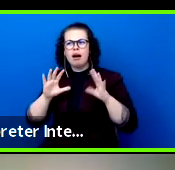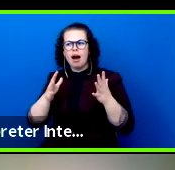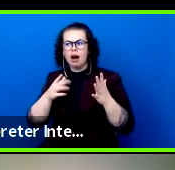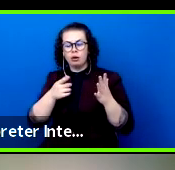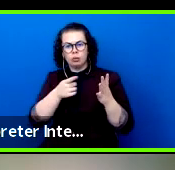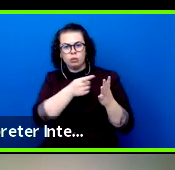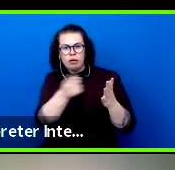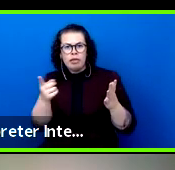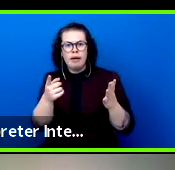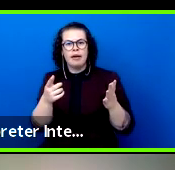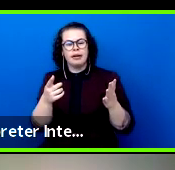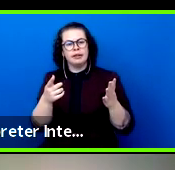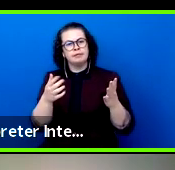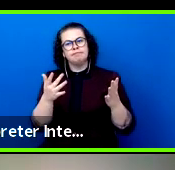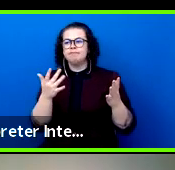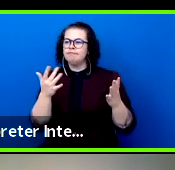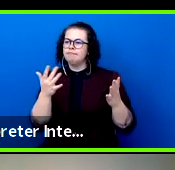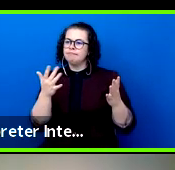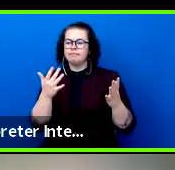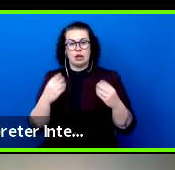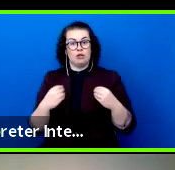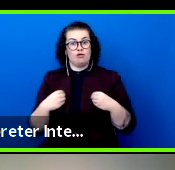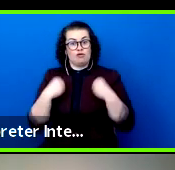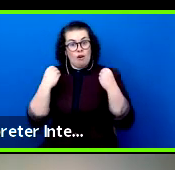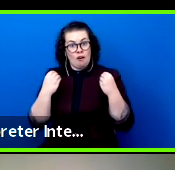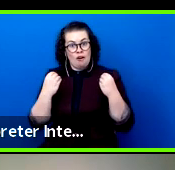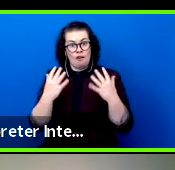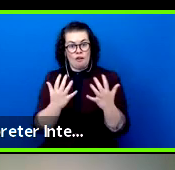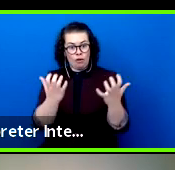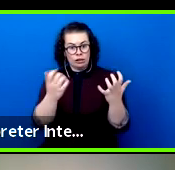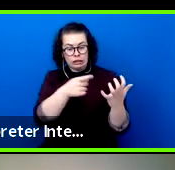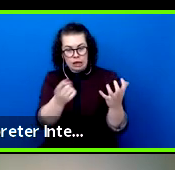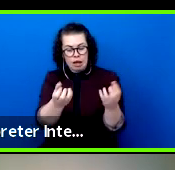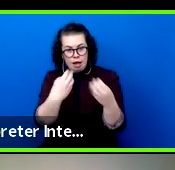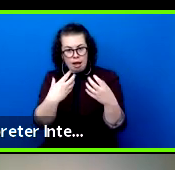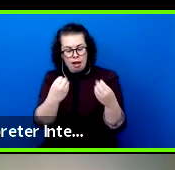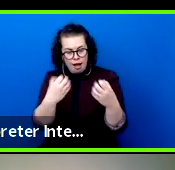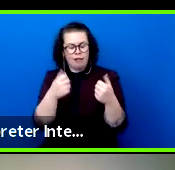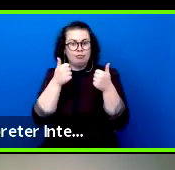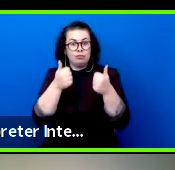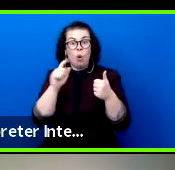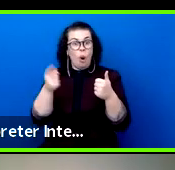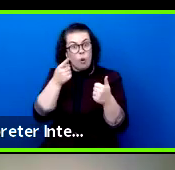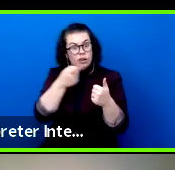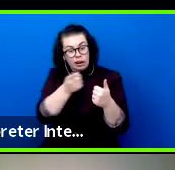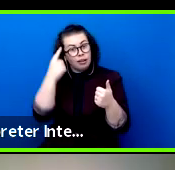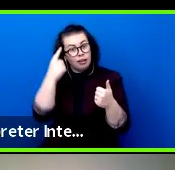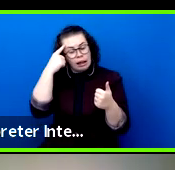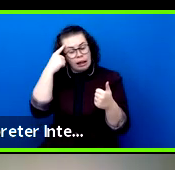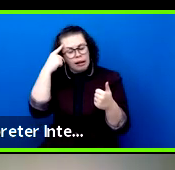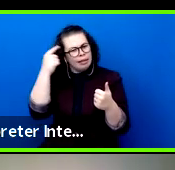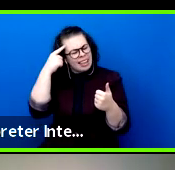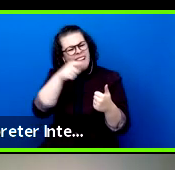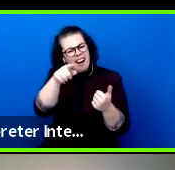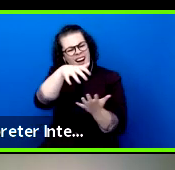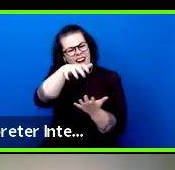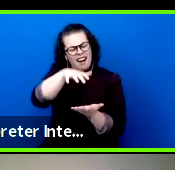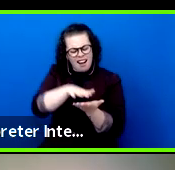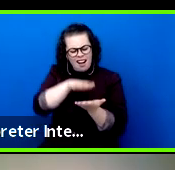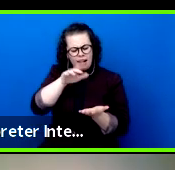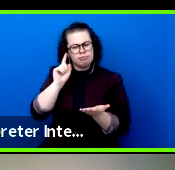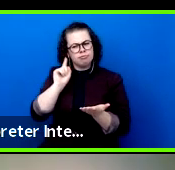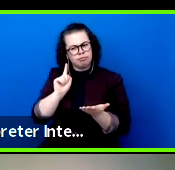the example of the theater for young audiences to the adult theaters? How can the adult theaters better listen to